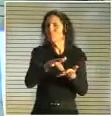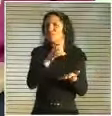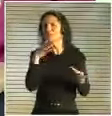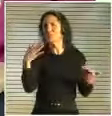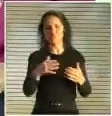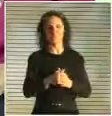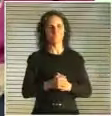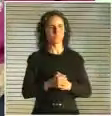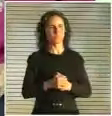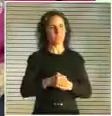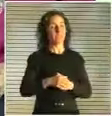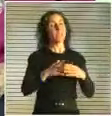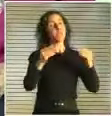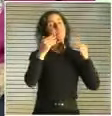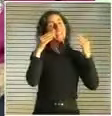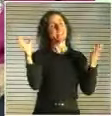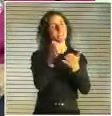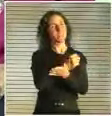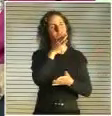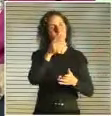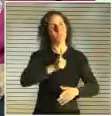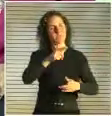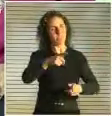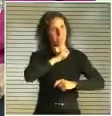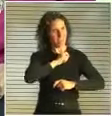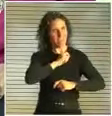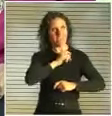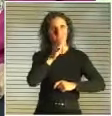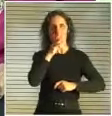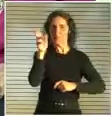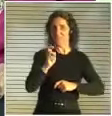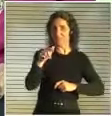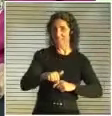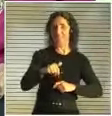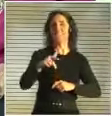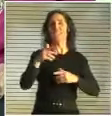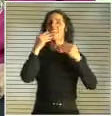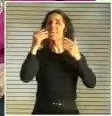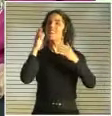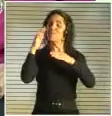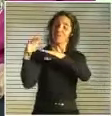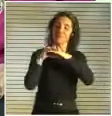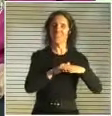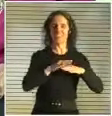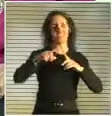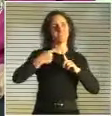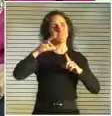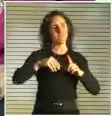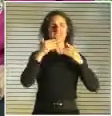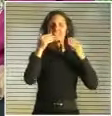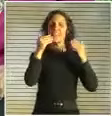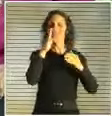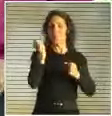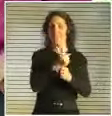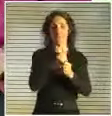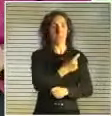be here. Thank you, Dirk, for the invitation, and most of all, thank you all for the work each of you are doing every day in